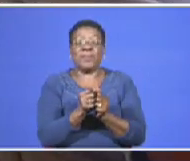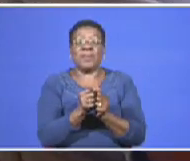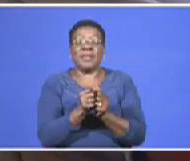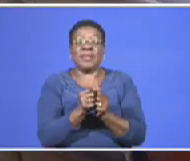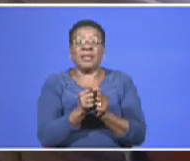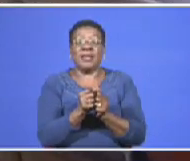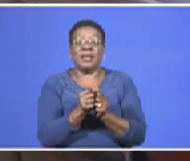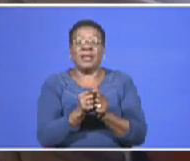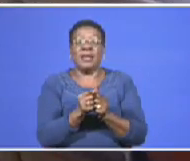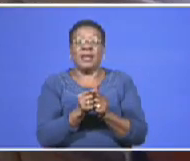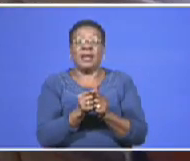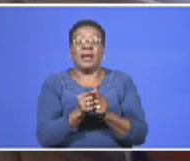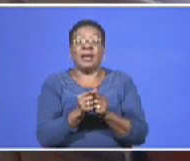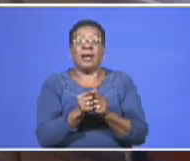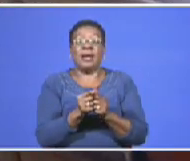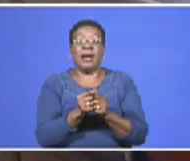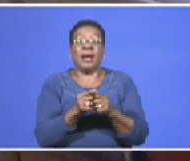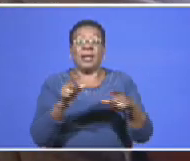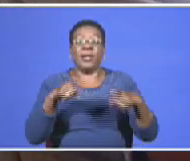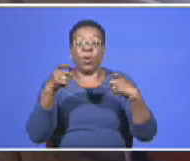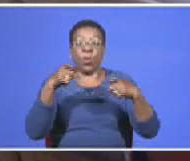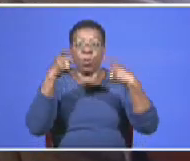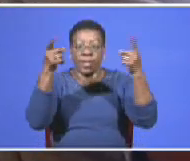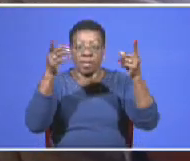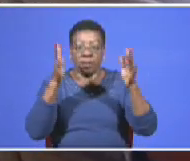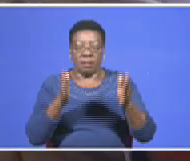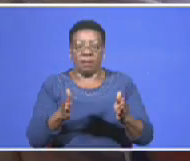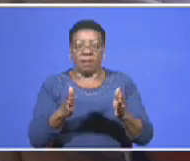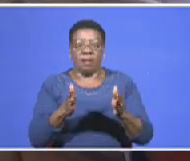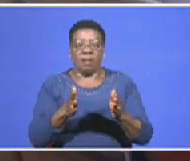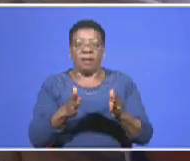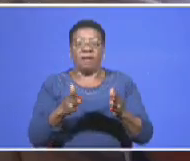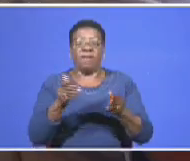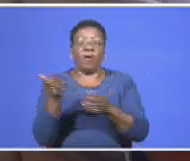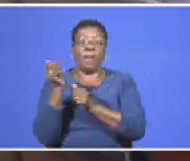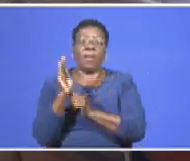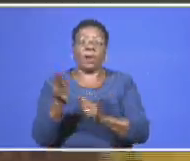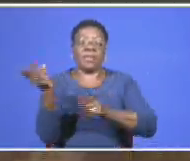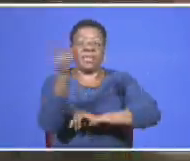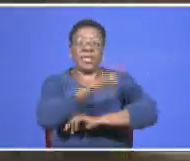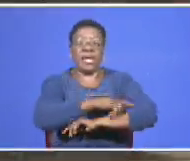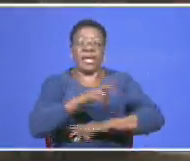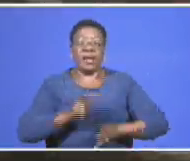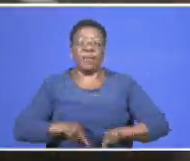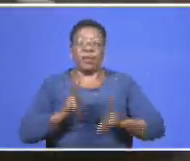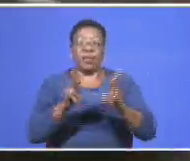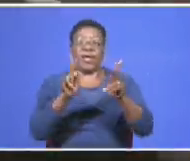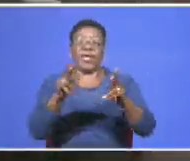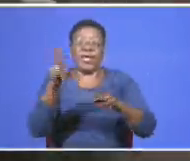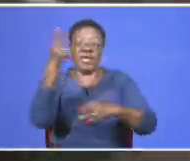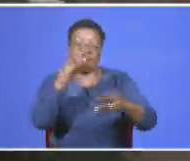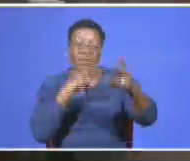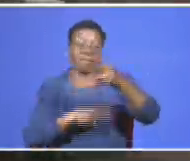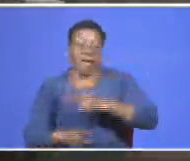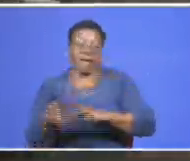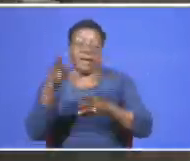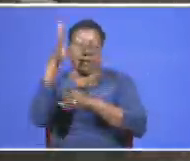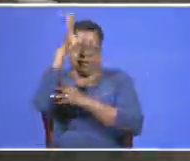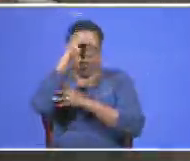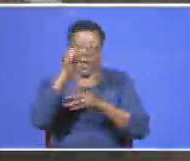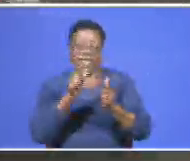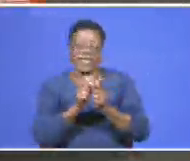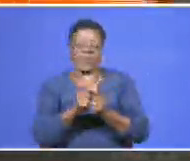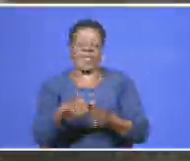And the unofficial winner for the 2019 Boxing Day Parade is the Valley Boys, with a score